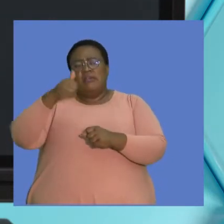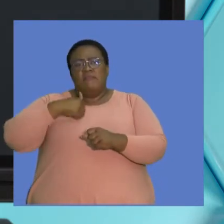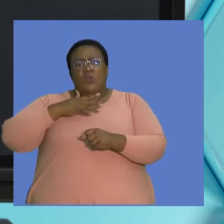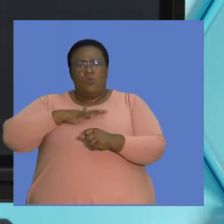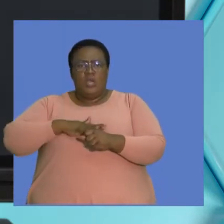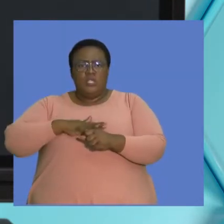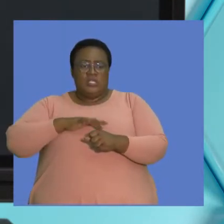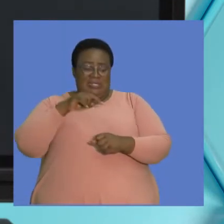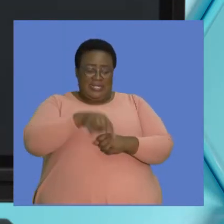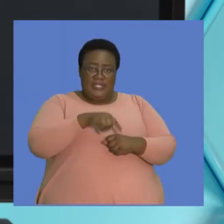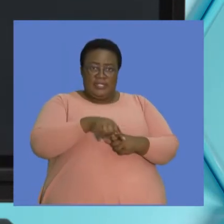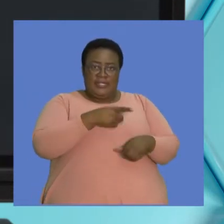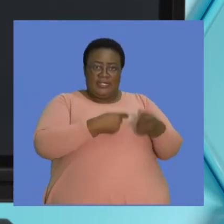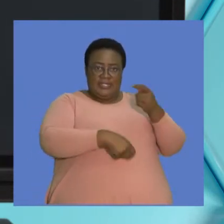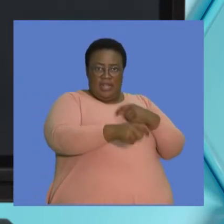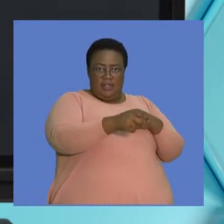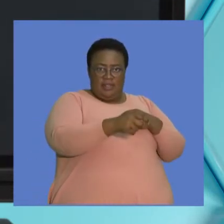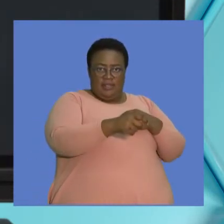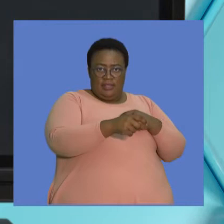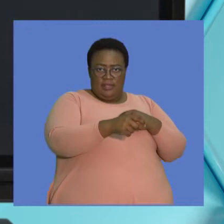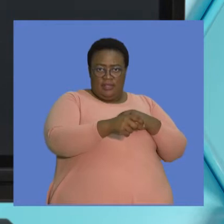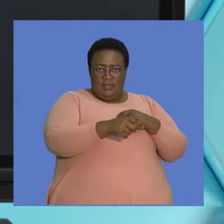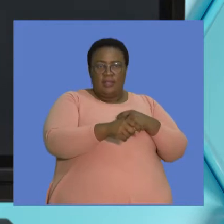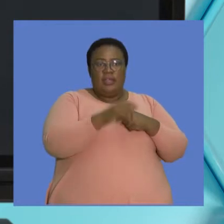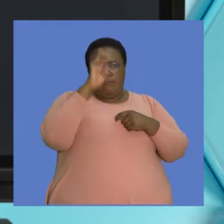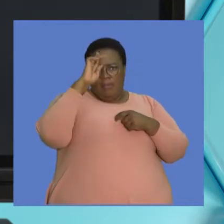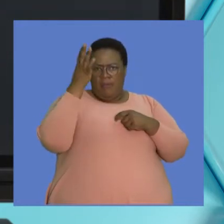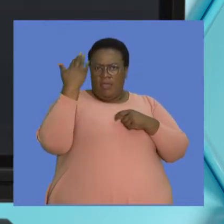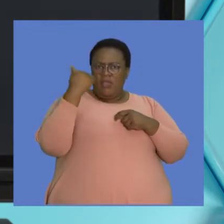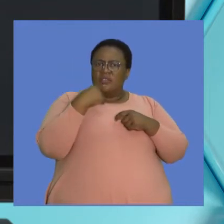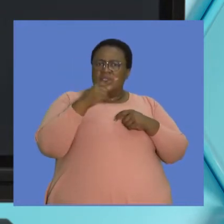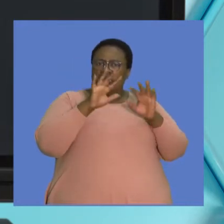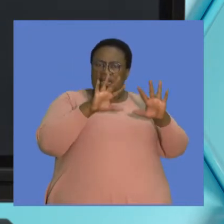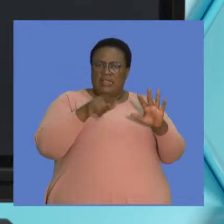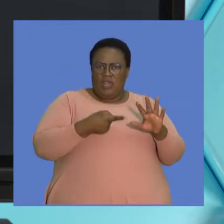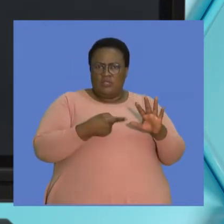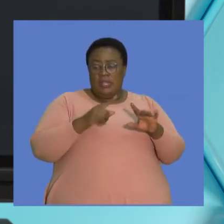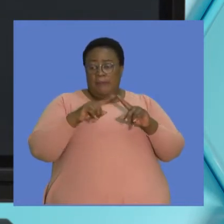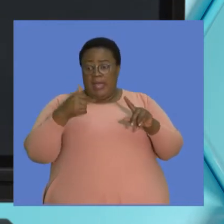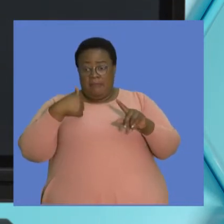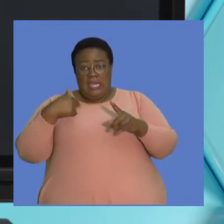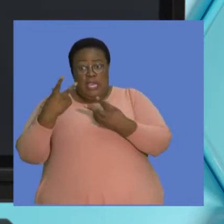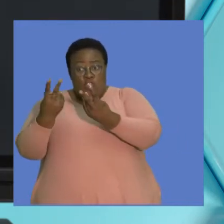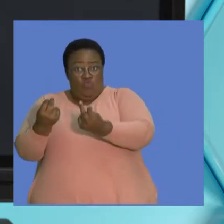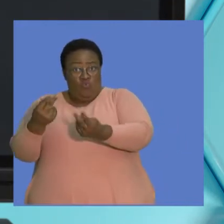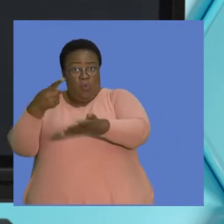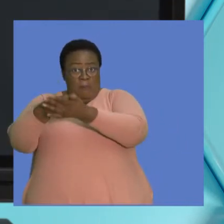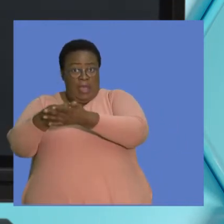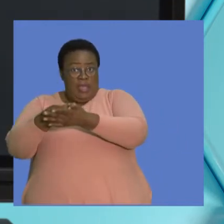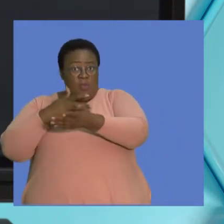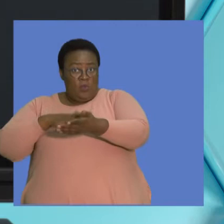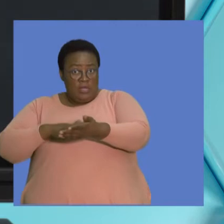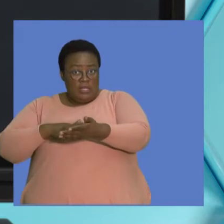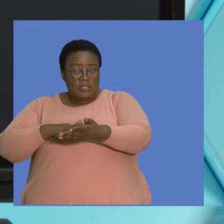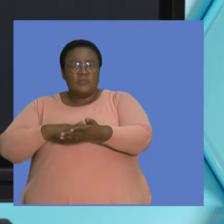one that I wanted to sell was roughly 10,000 something. If now I want to buy a newer one, will I then be able